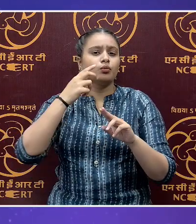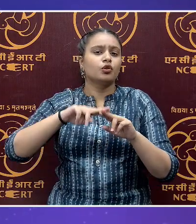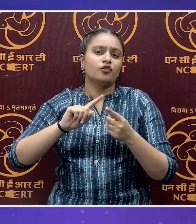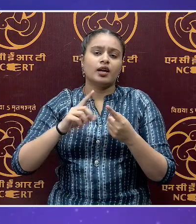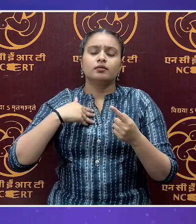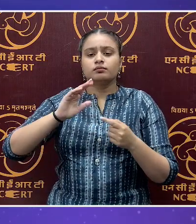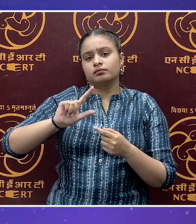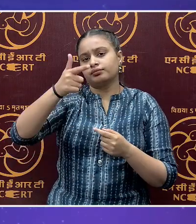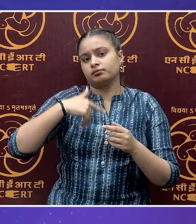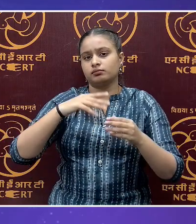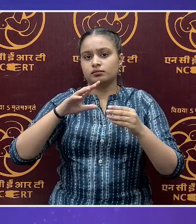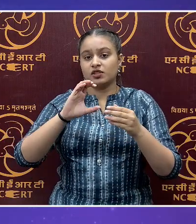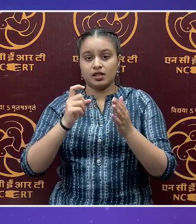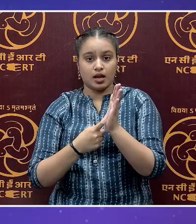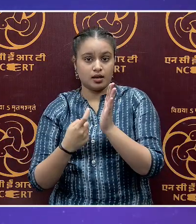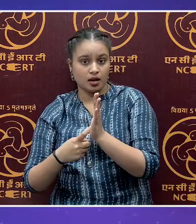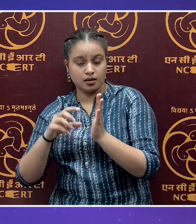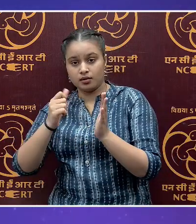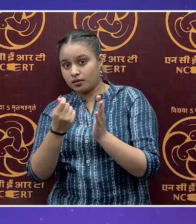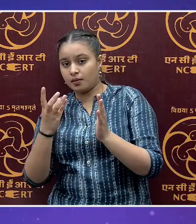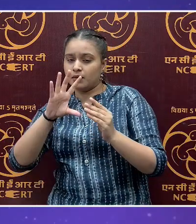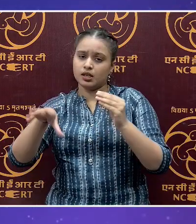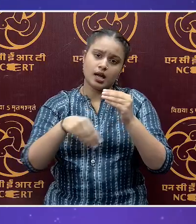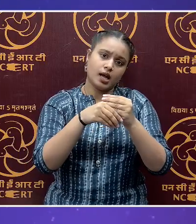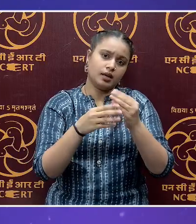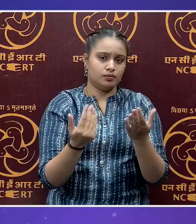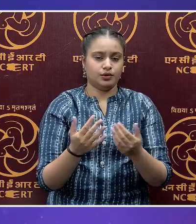they can edit the CRN number and they can add this CRN number.